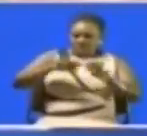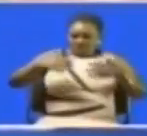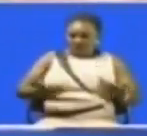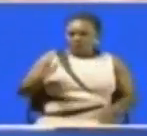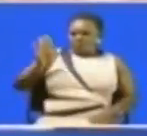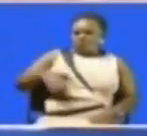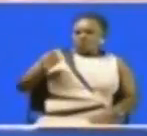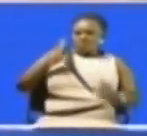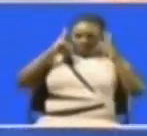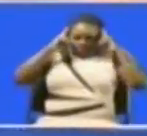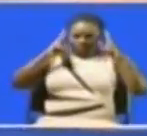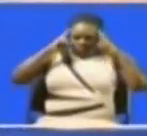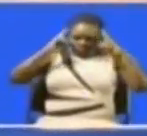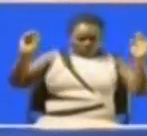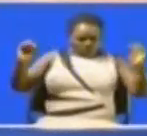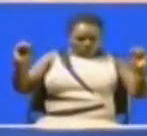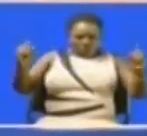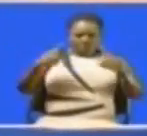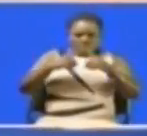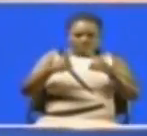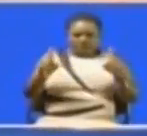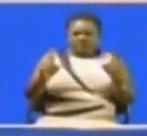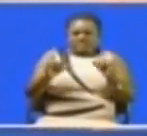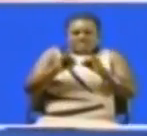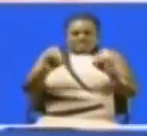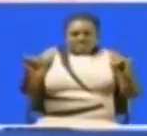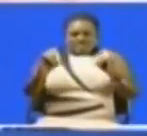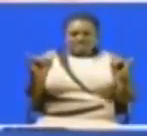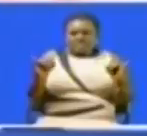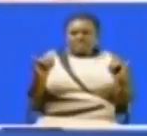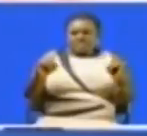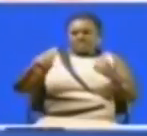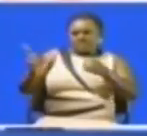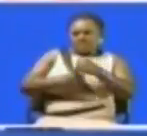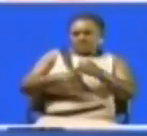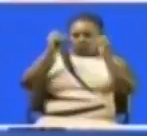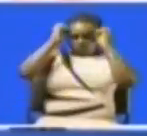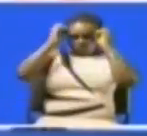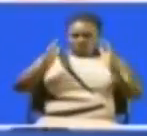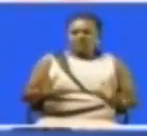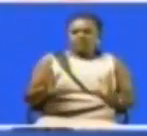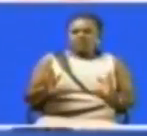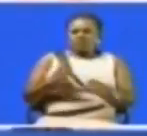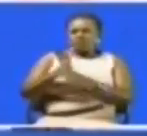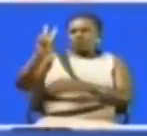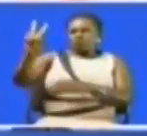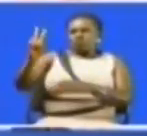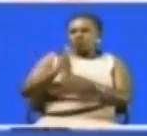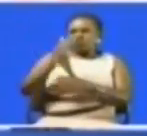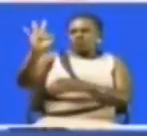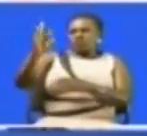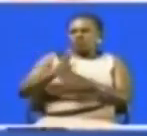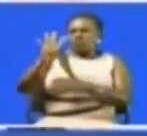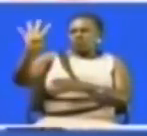wanawake wasinyoe nywele, lakini nywele zao siwe safi. The six students are spread across Form 2, Form 3 and Form